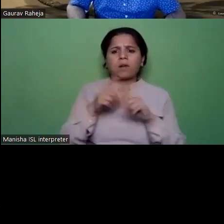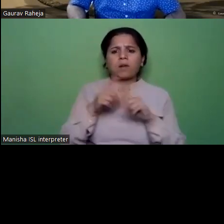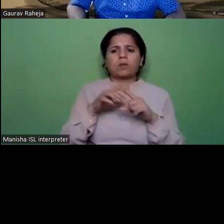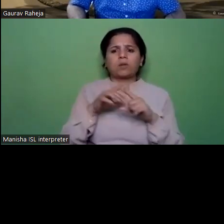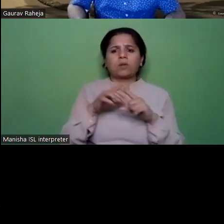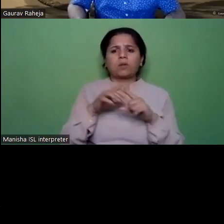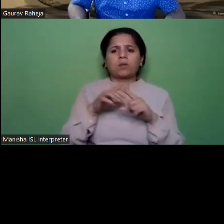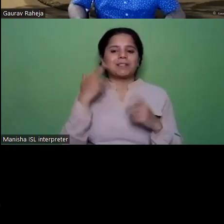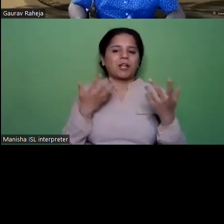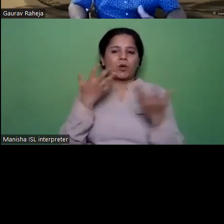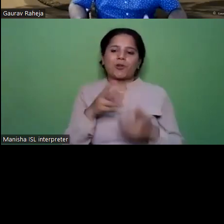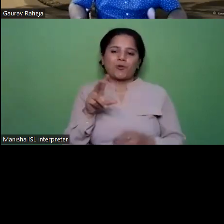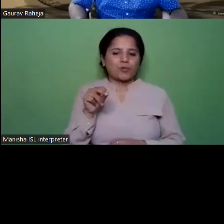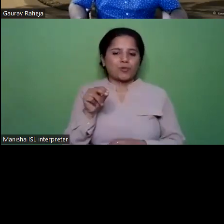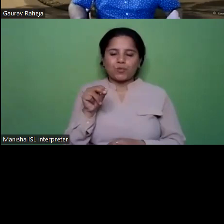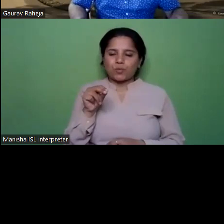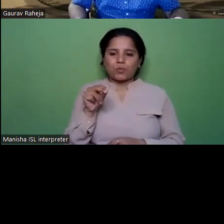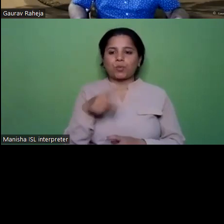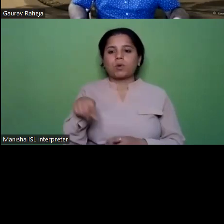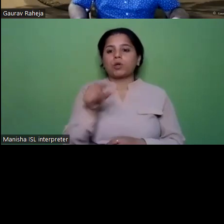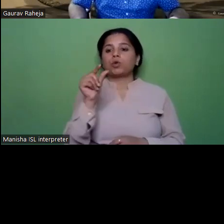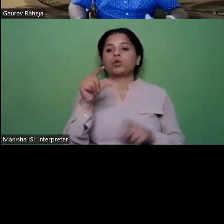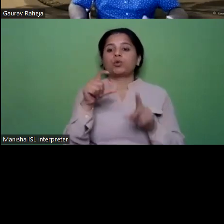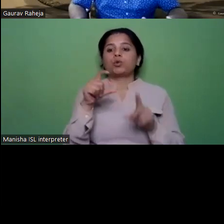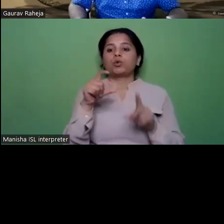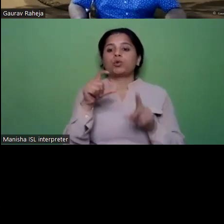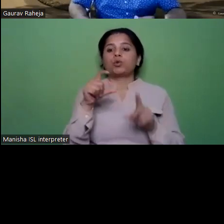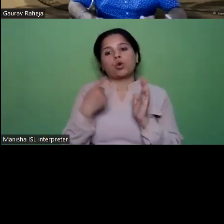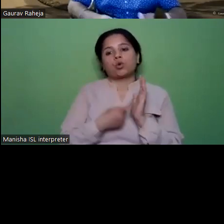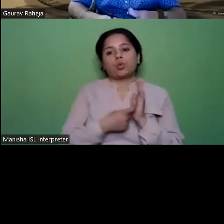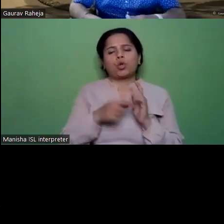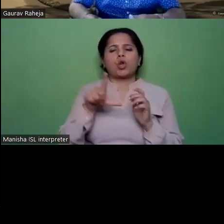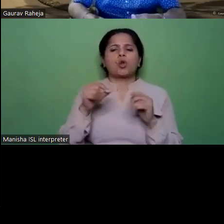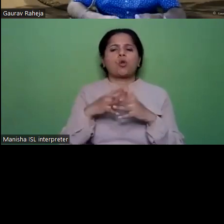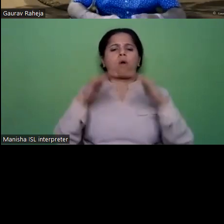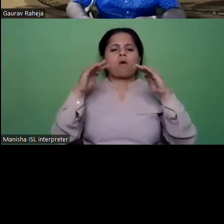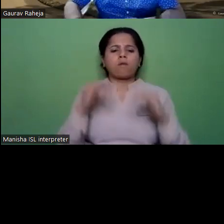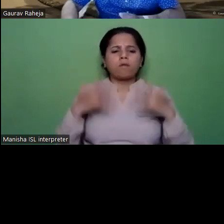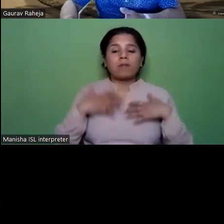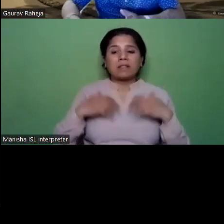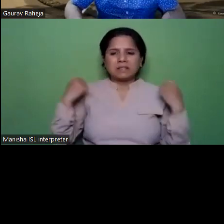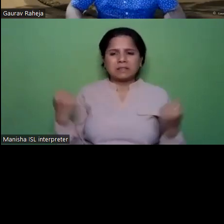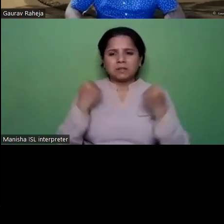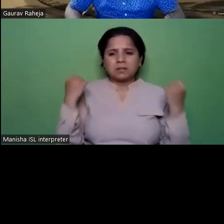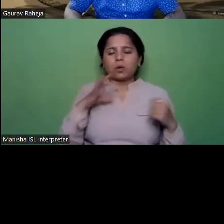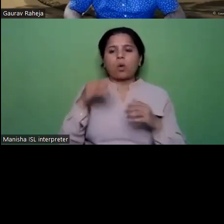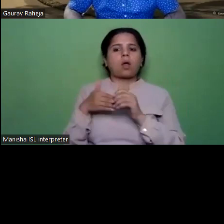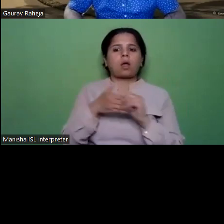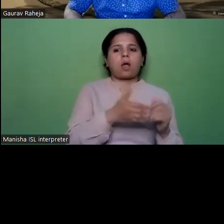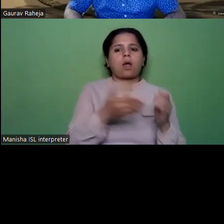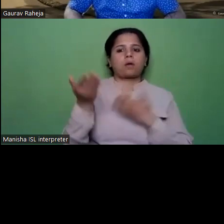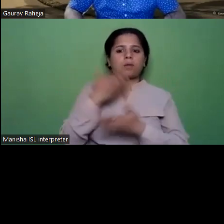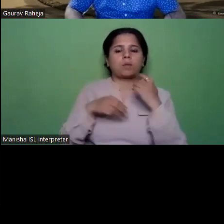reasonable accommodation. So the UD principles, if you see, like low physical effort, is a principle that guides towards